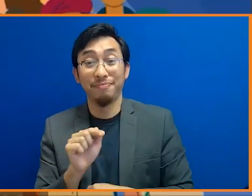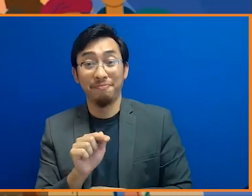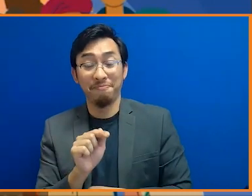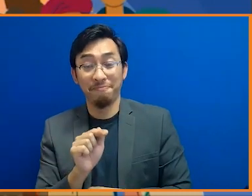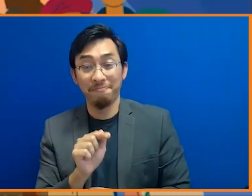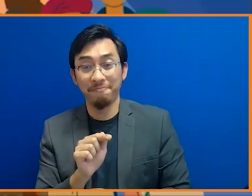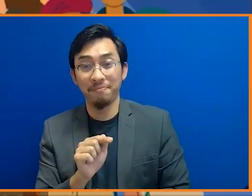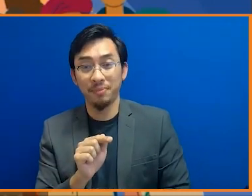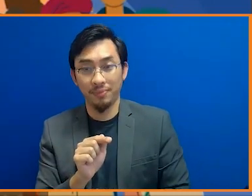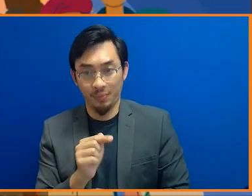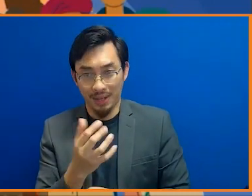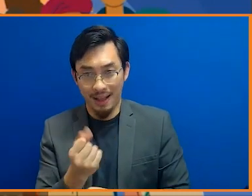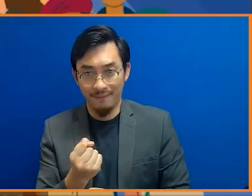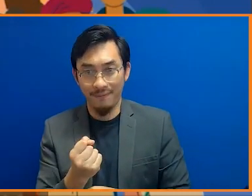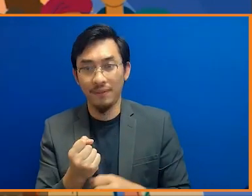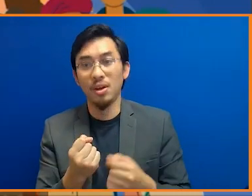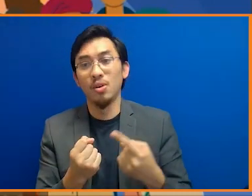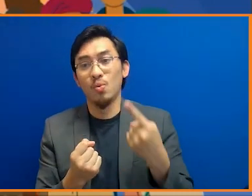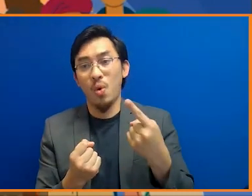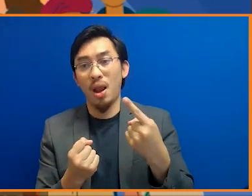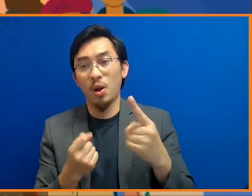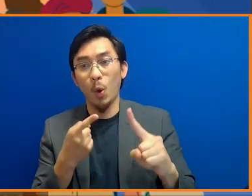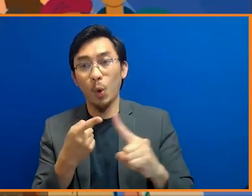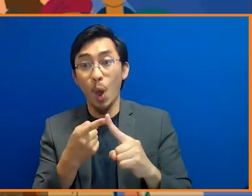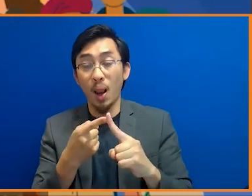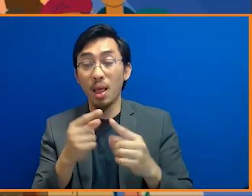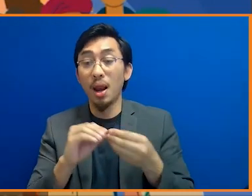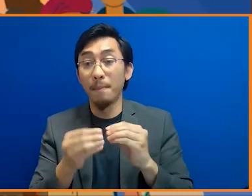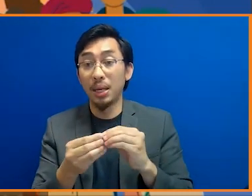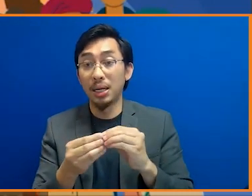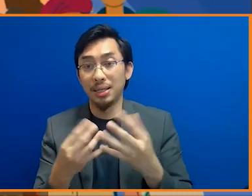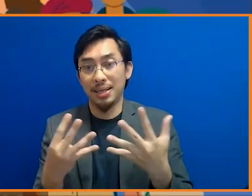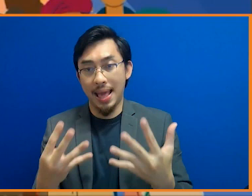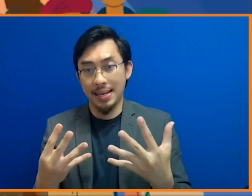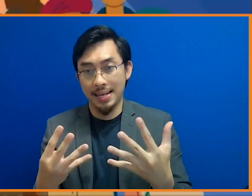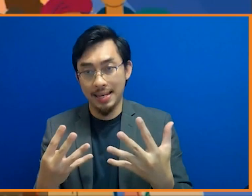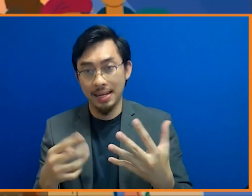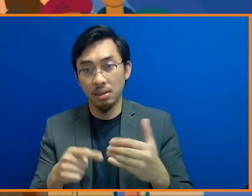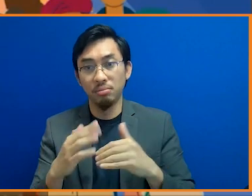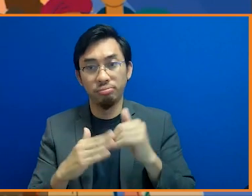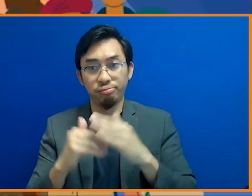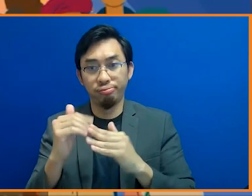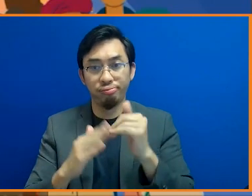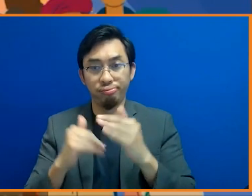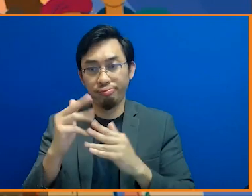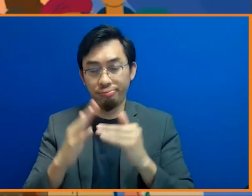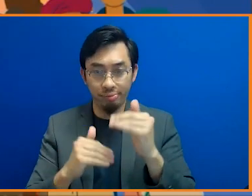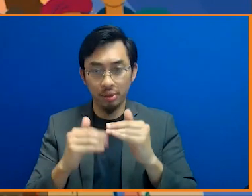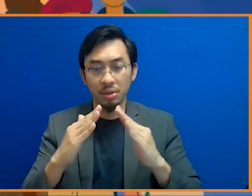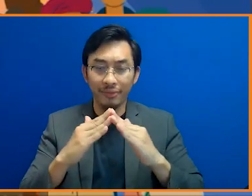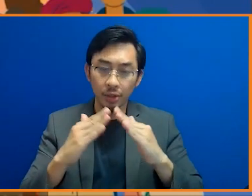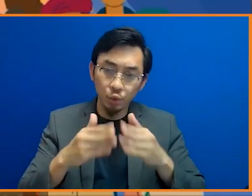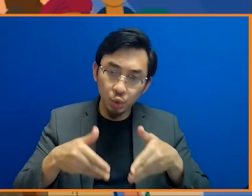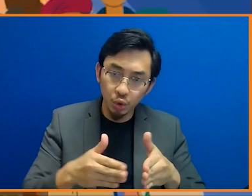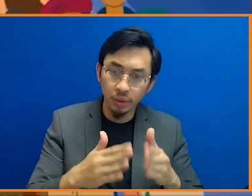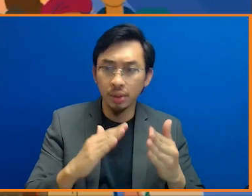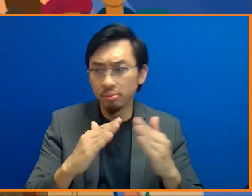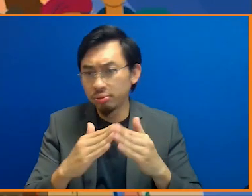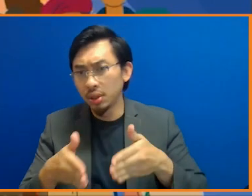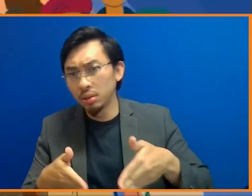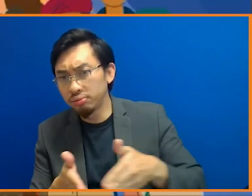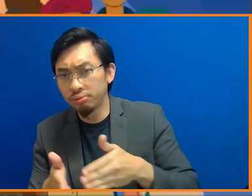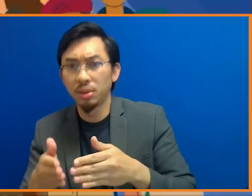reduction. Um, Number one is the goal number 9, which is to build resilient